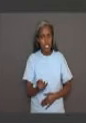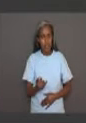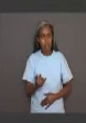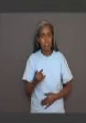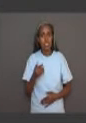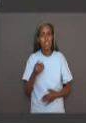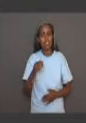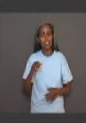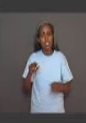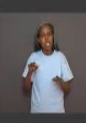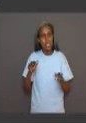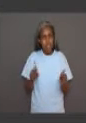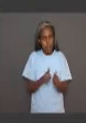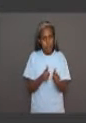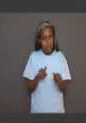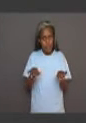is symmetrical,